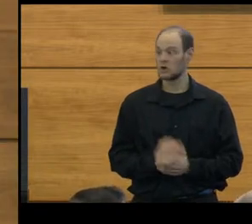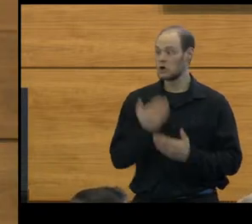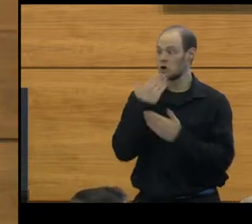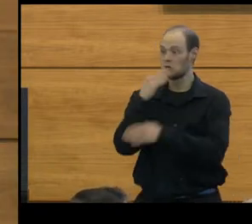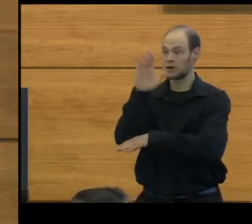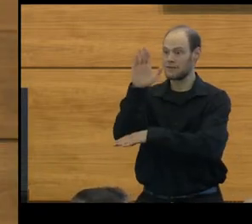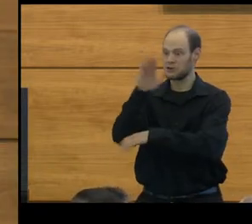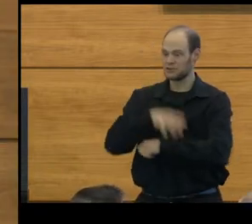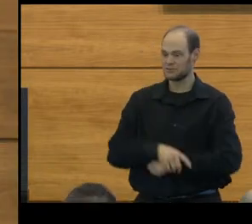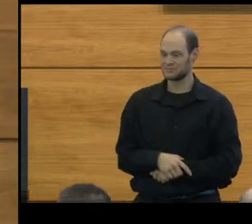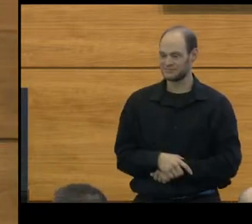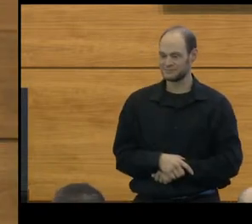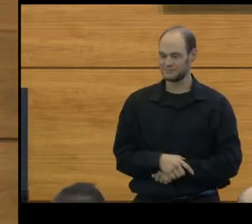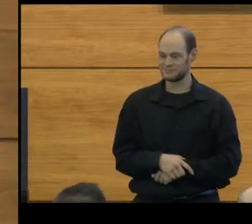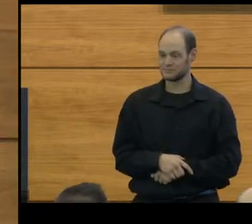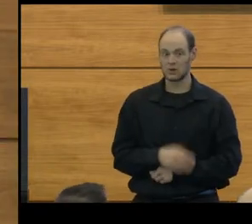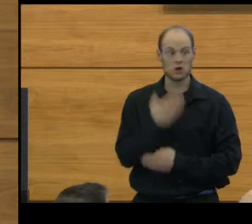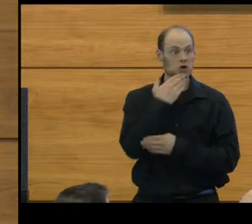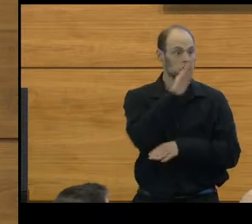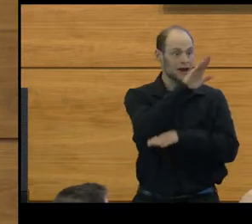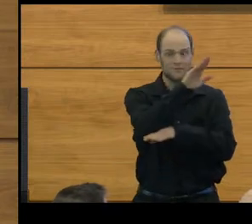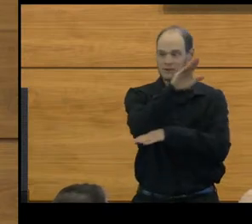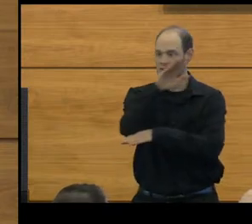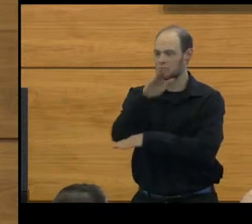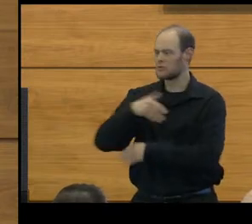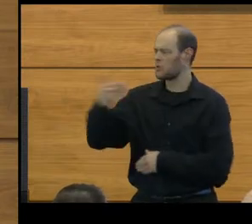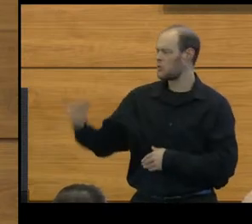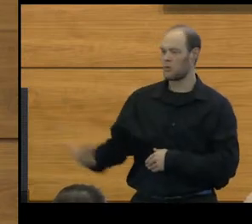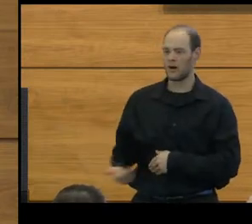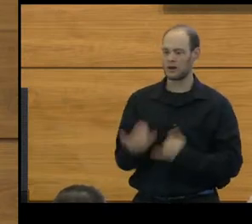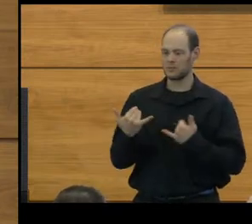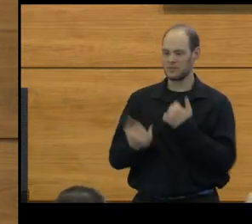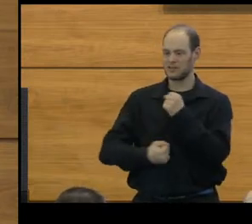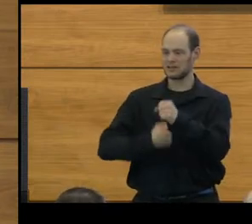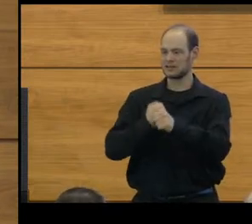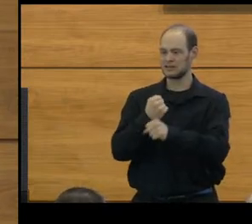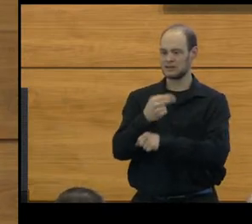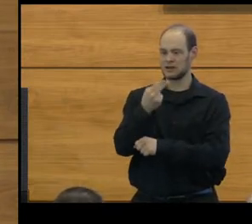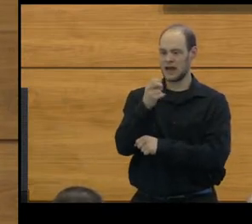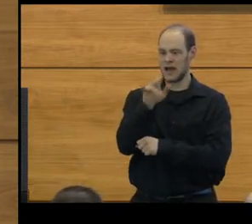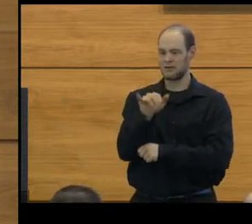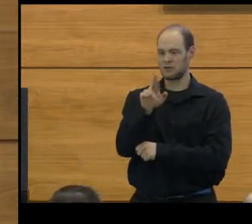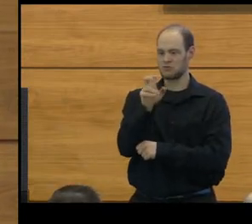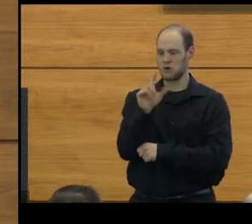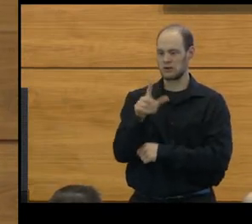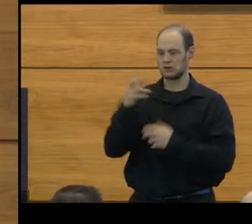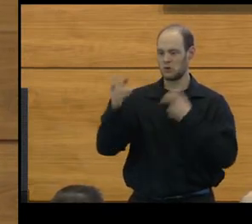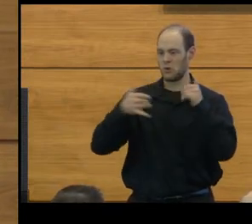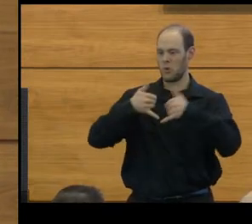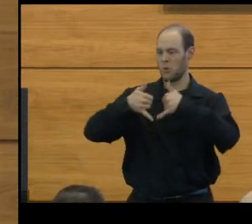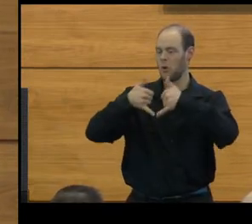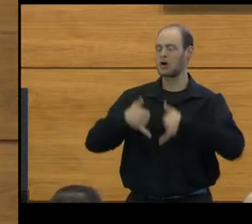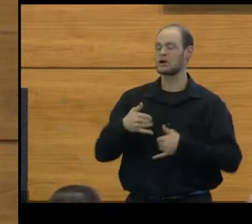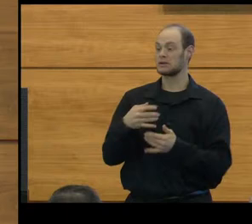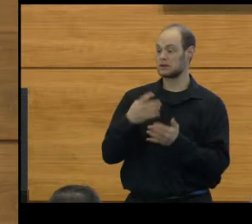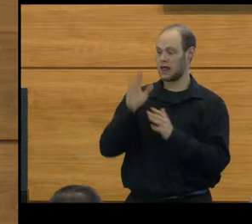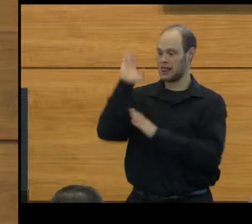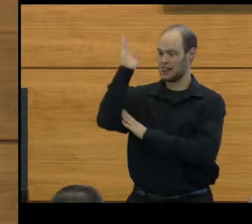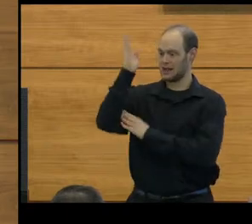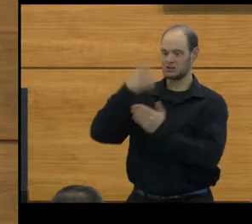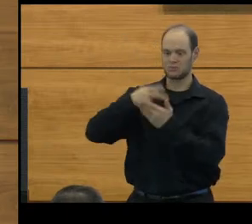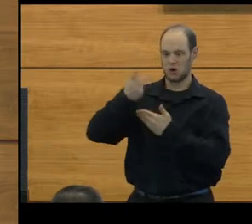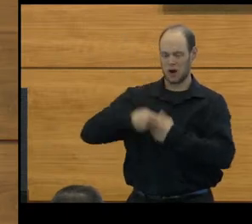Good afternoon. Good afternoon, and welcome to this year's Henry Russel Awards program and